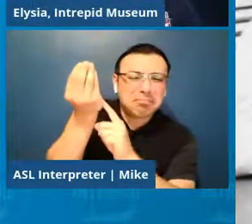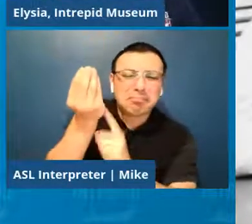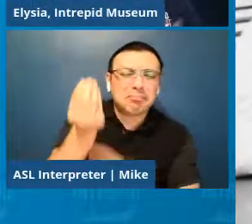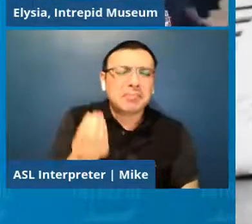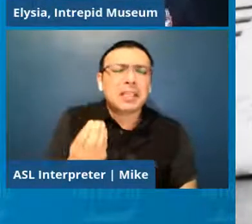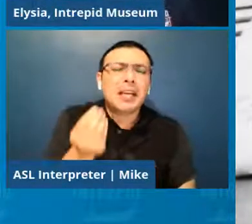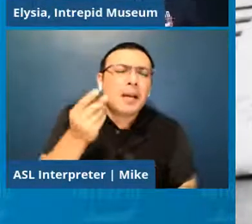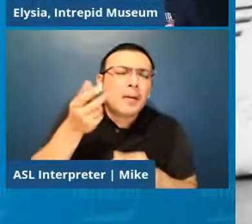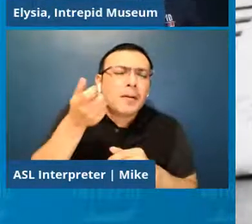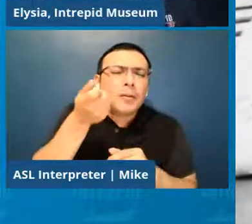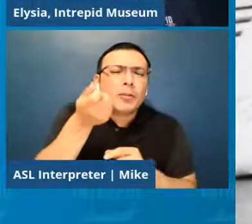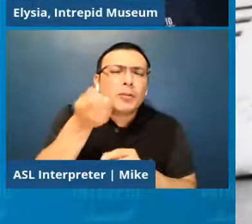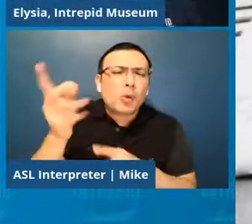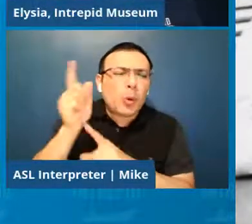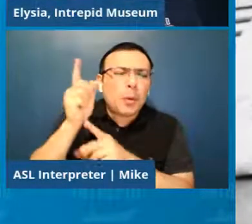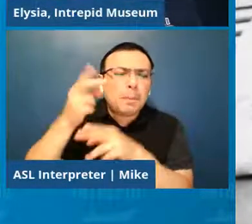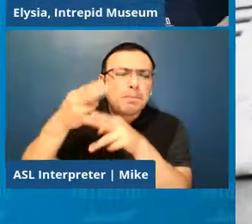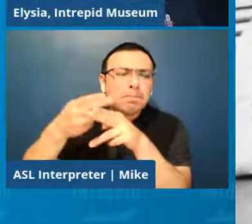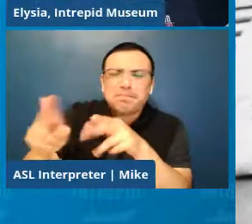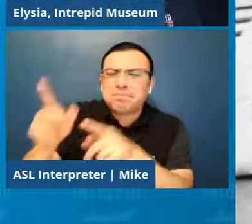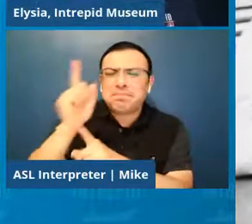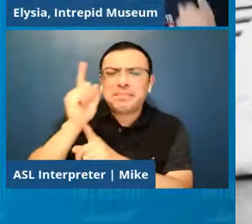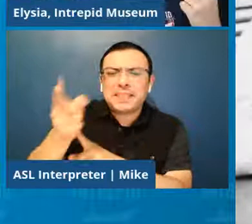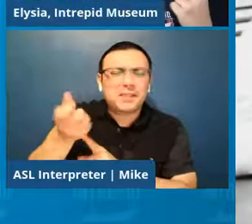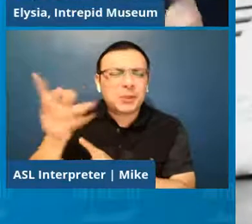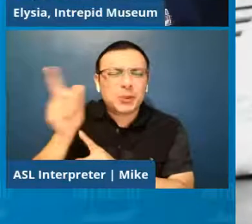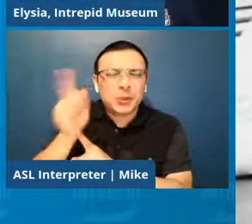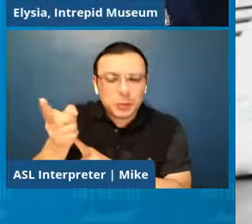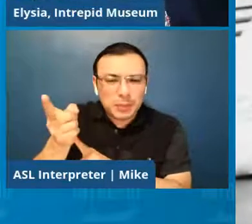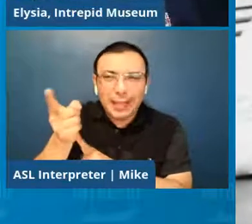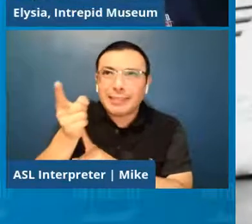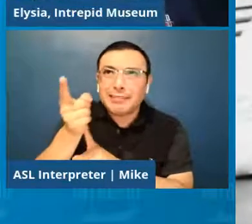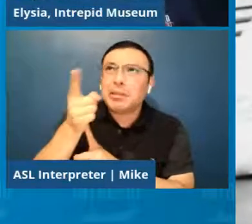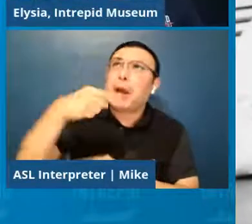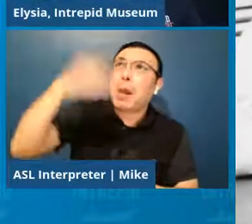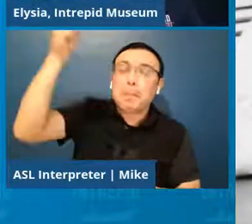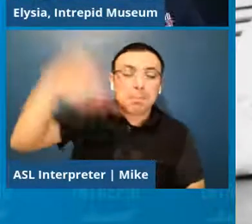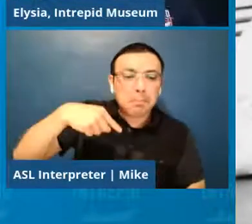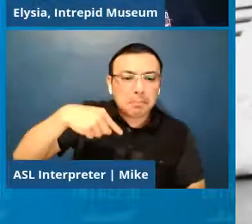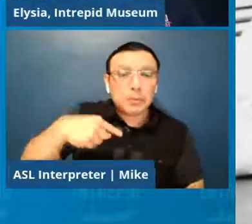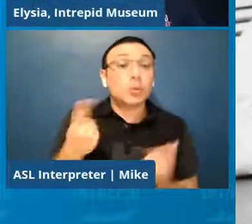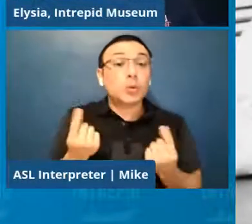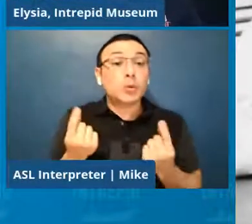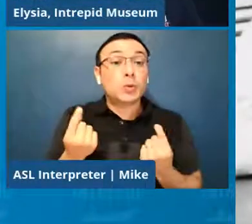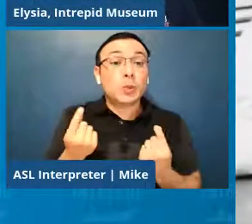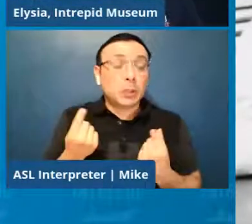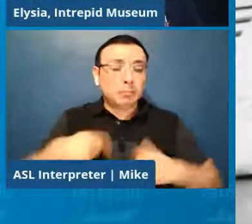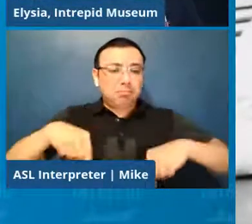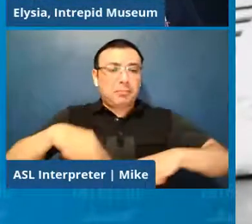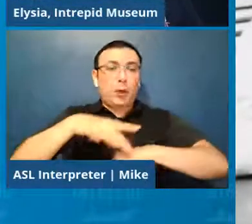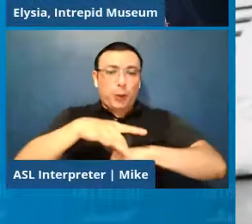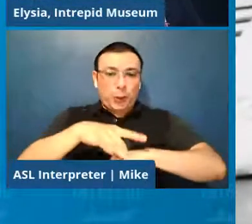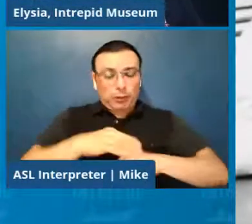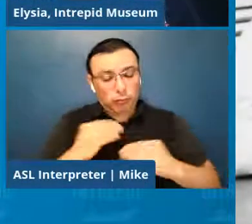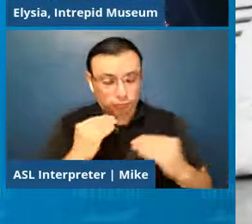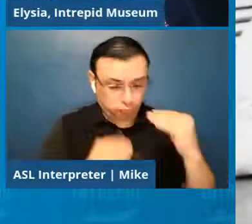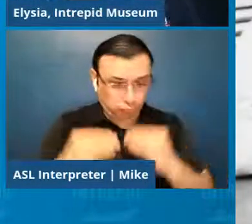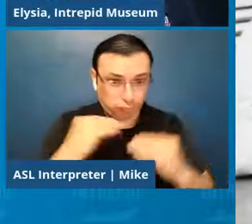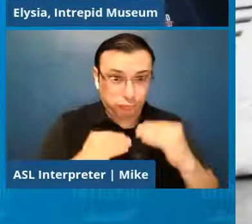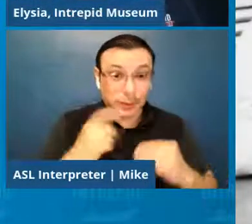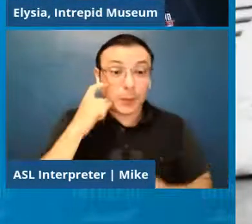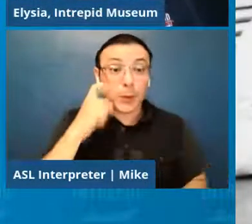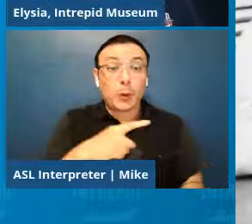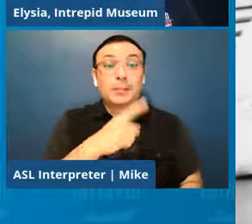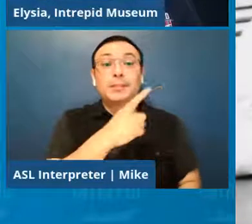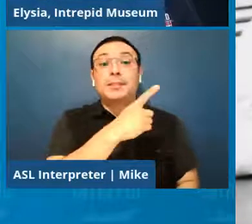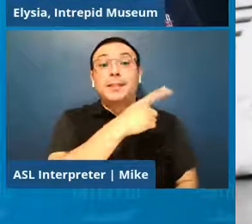started off by eating here on the ground first before then going up into space. So this photo is of John Glenn